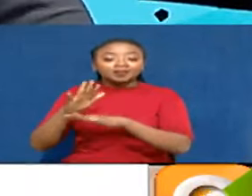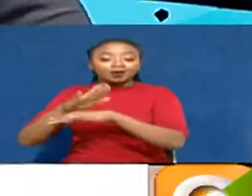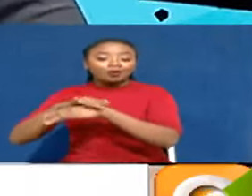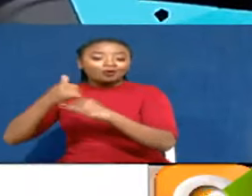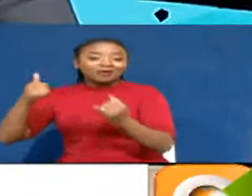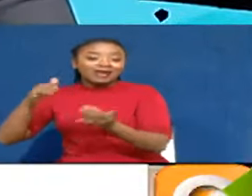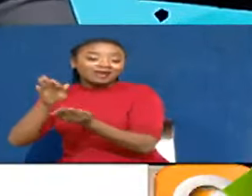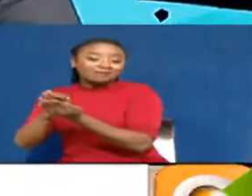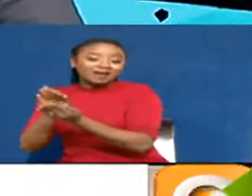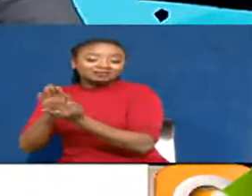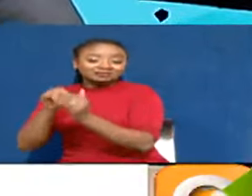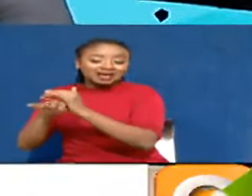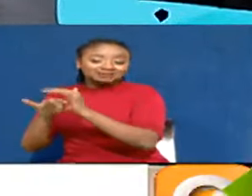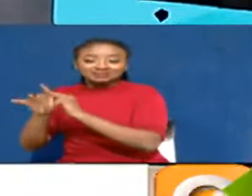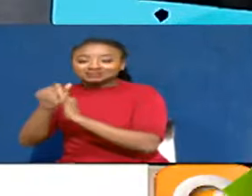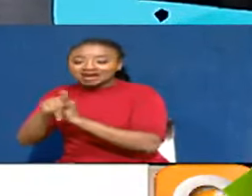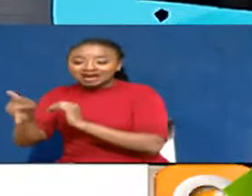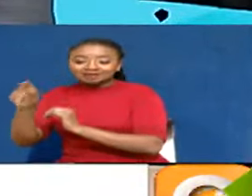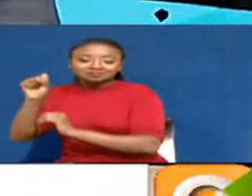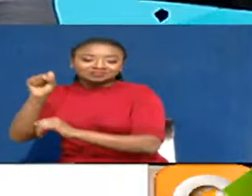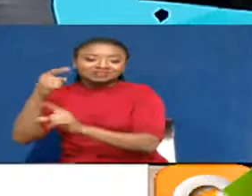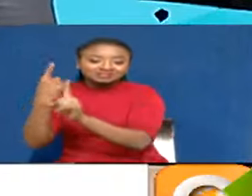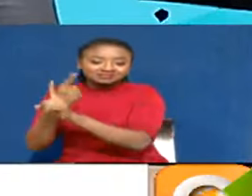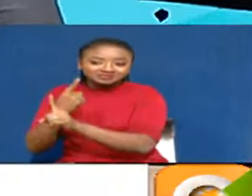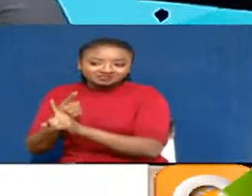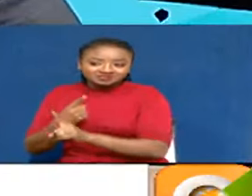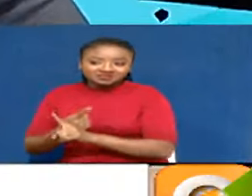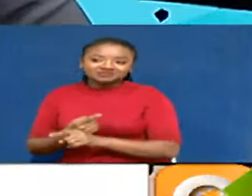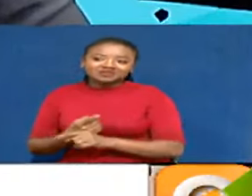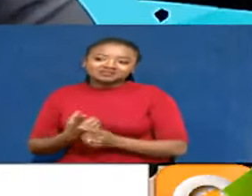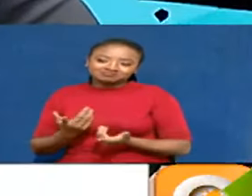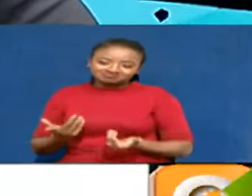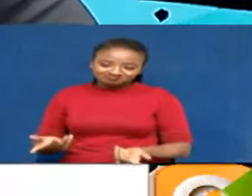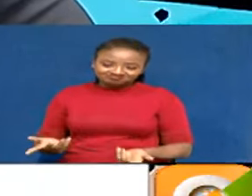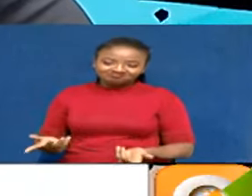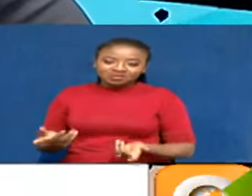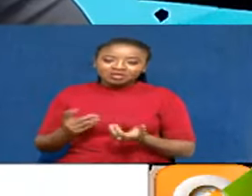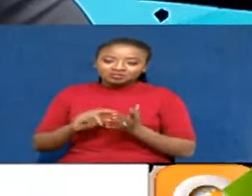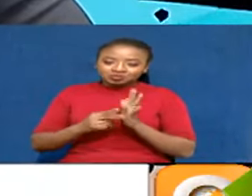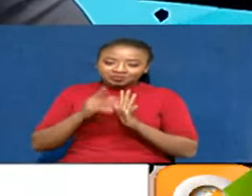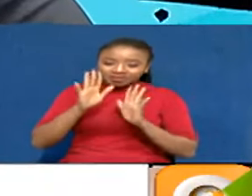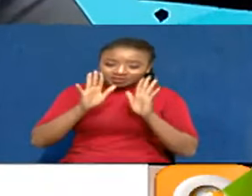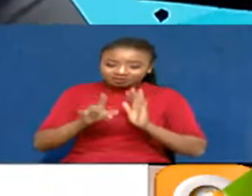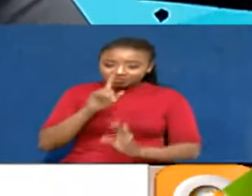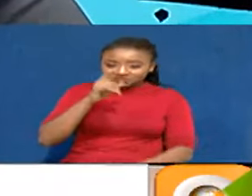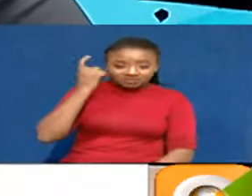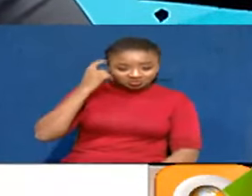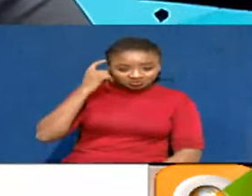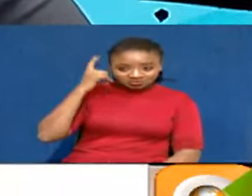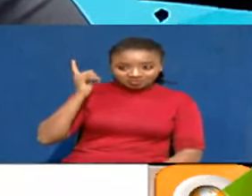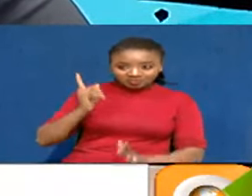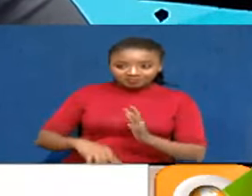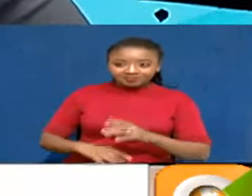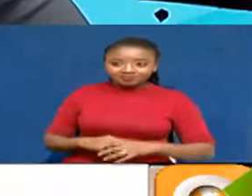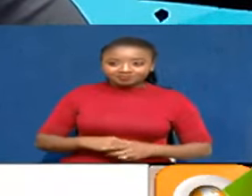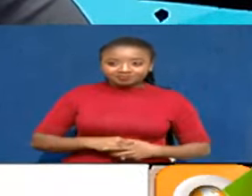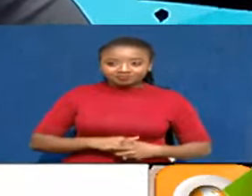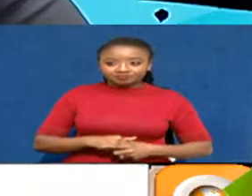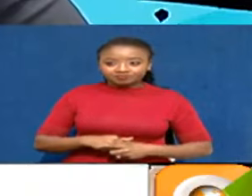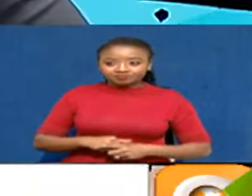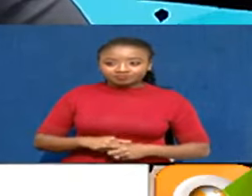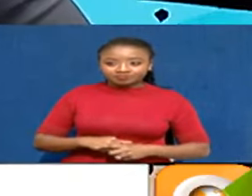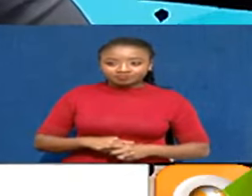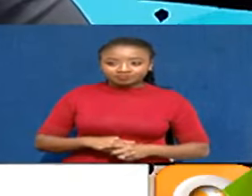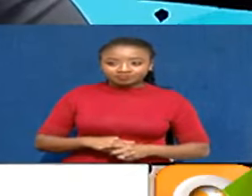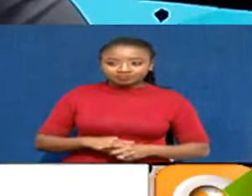We are now also now a baby, and we're about to give birth to our own babies. And what we need to remember is that this is